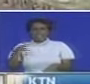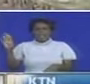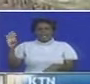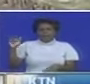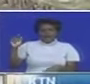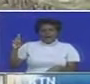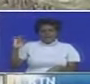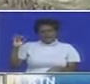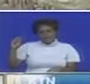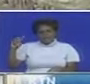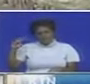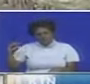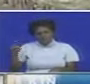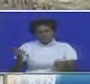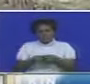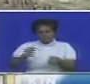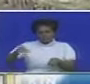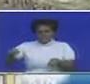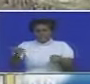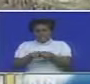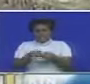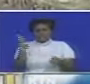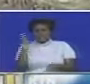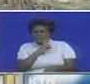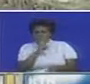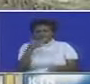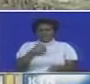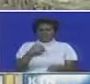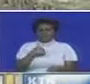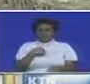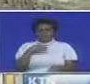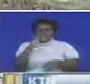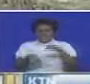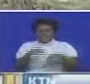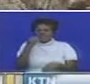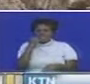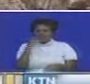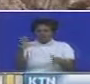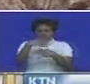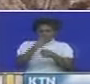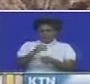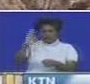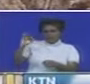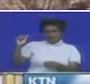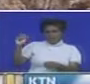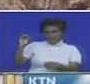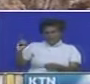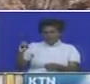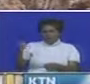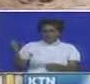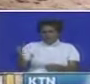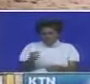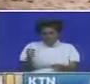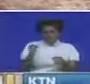and West Pokot counties are also at risk. The Food and Agriculture Organization, FAO, in November last